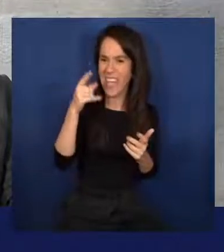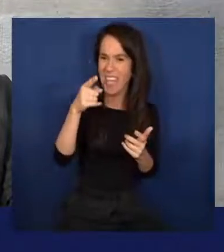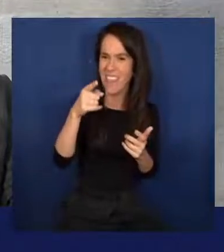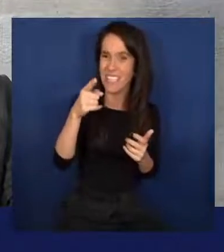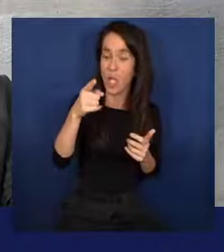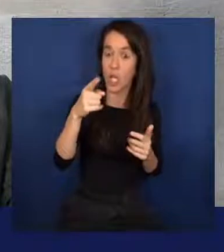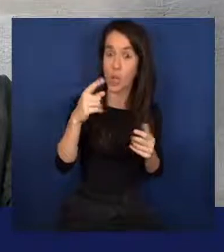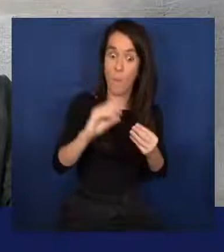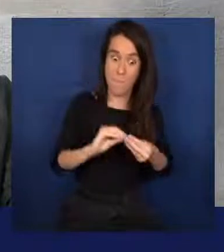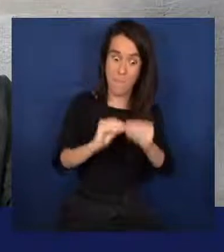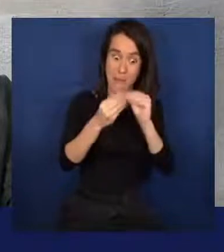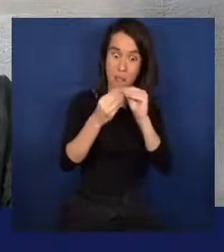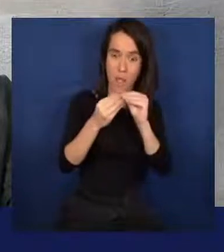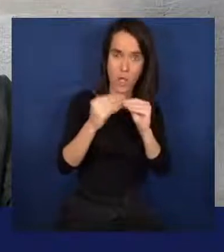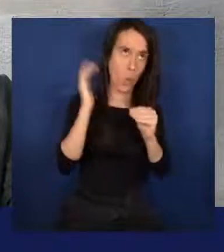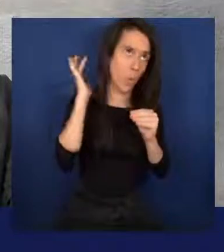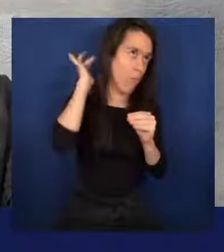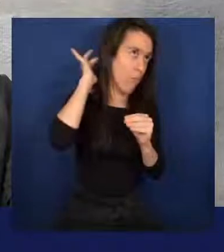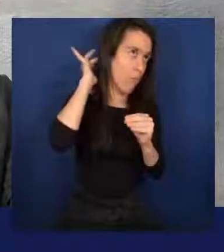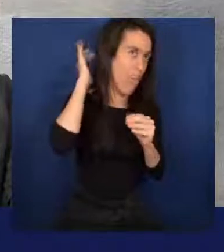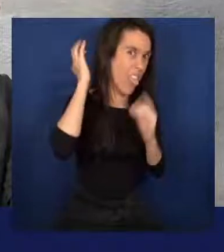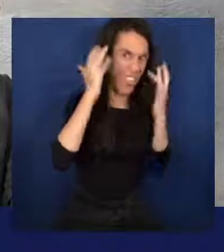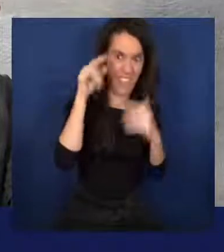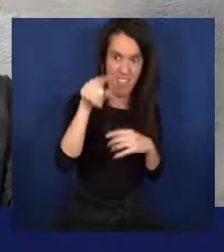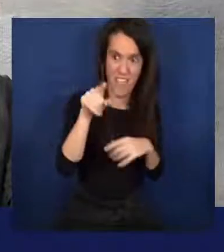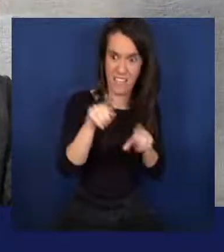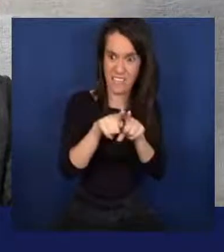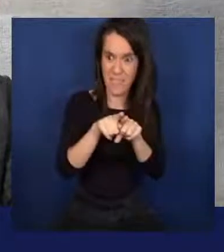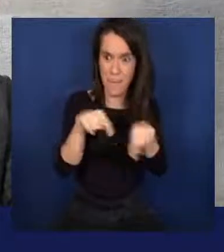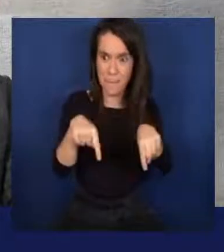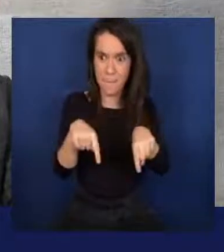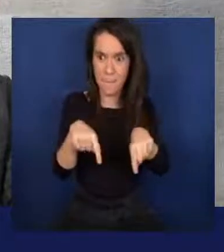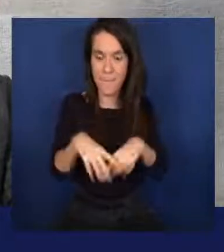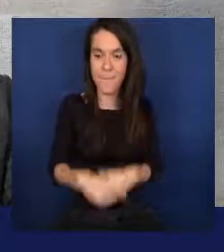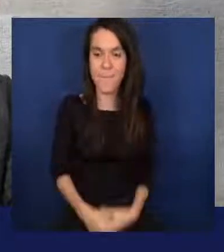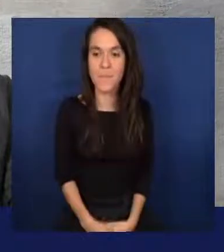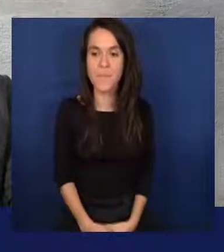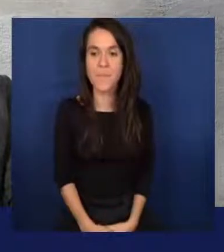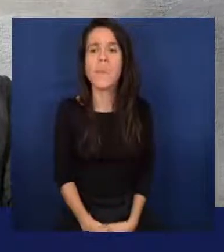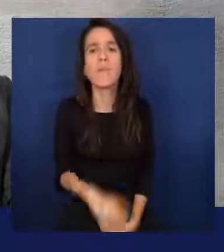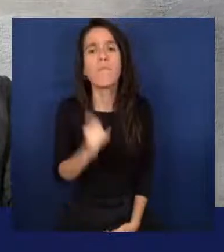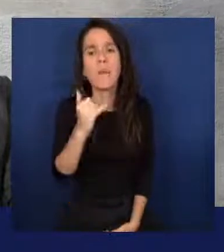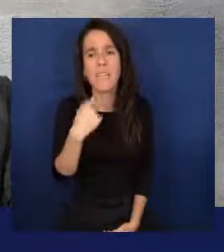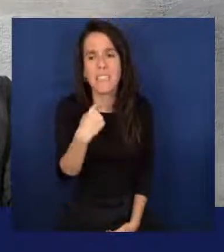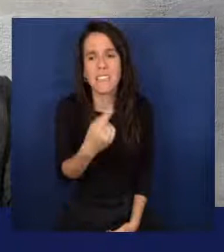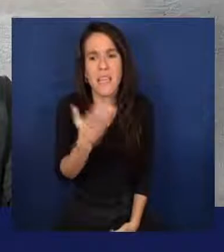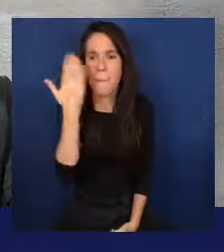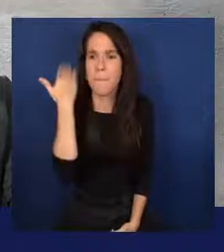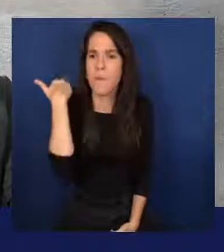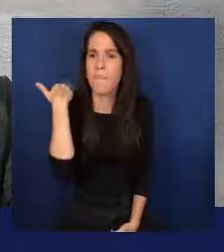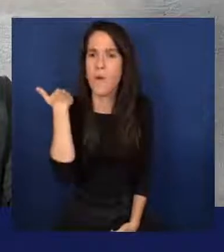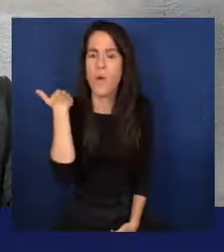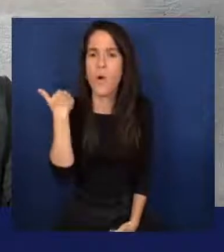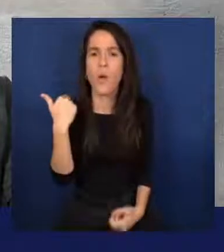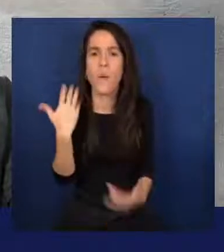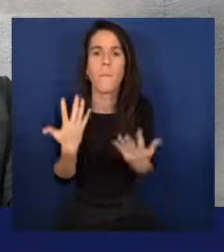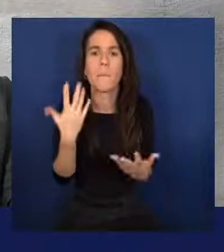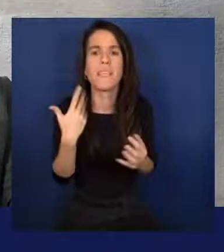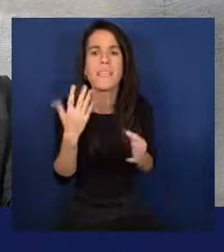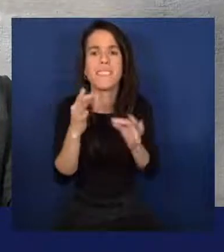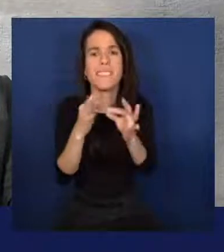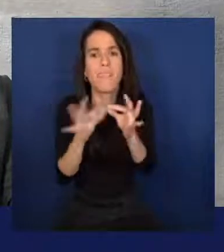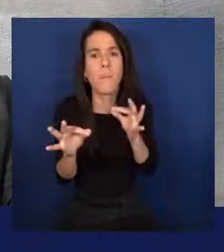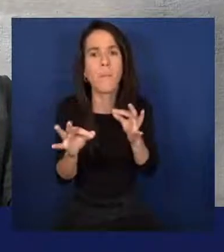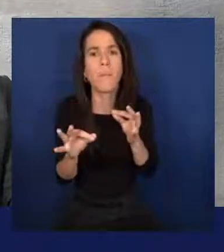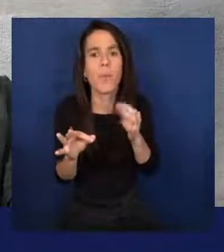colleagues? Yes. As mentioned before, maybe just in a very simple form, but to write down everything you